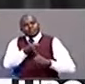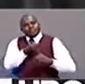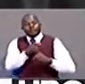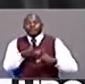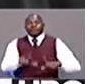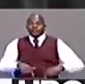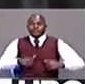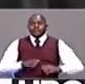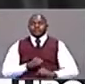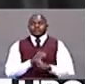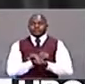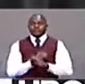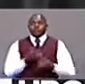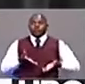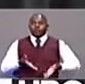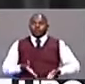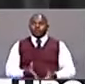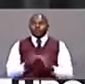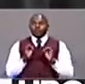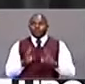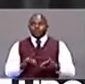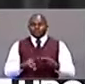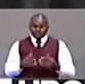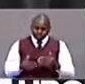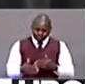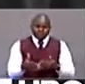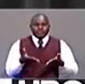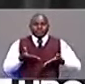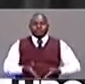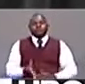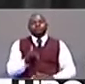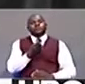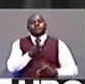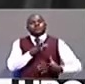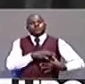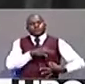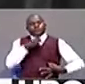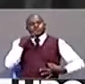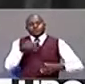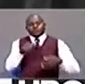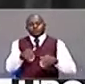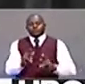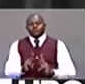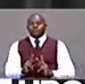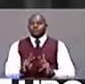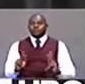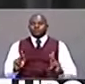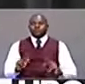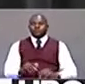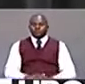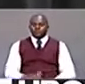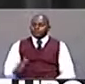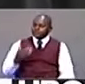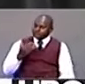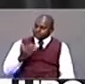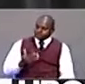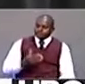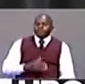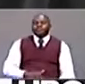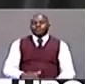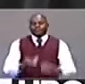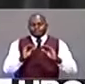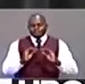those that are unborn and those to be born. May his soul rest in eternal peace. Thank you. Can I invite